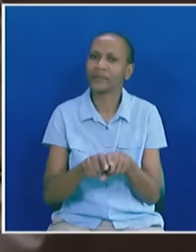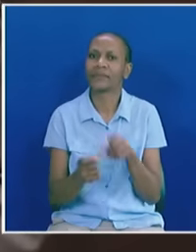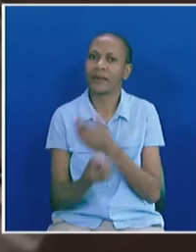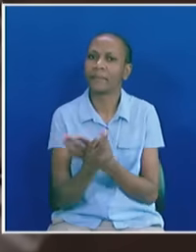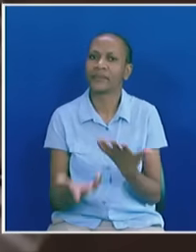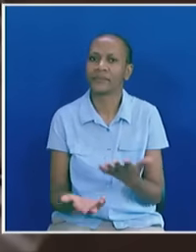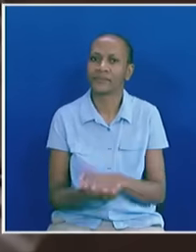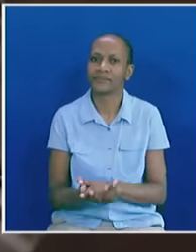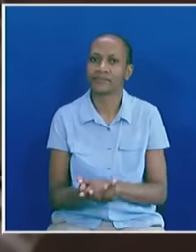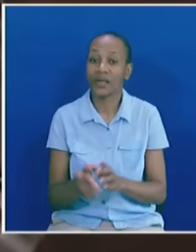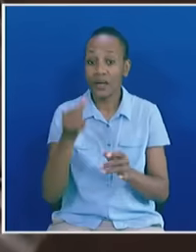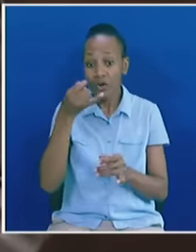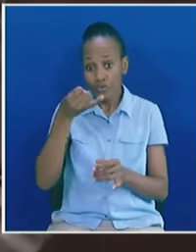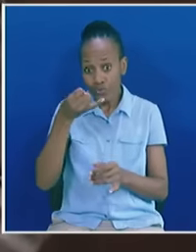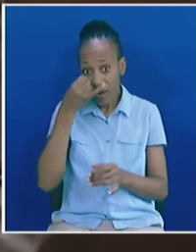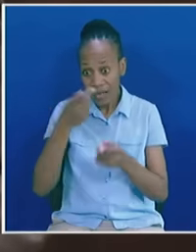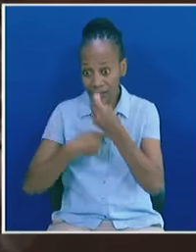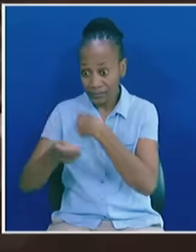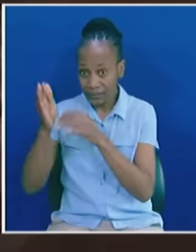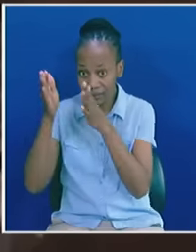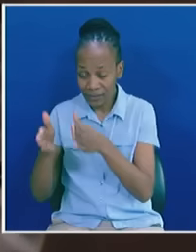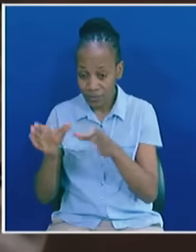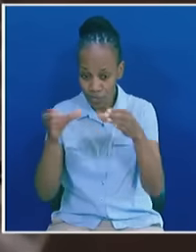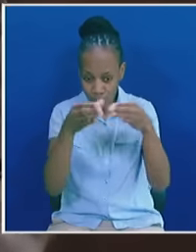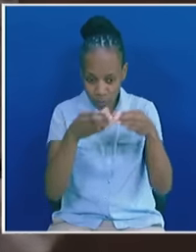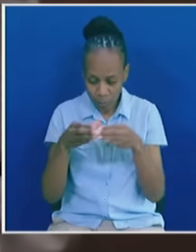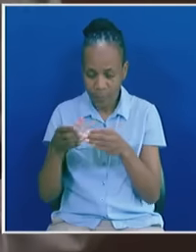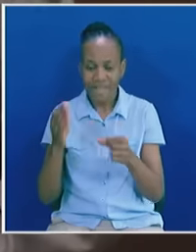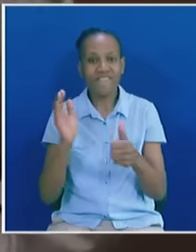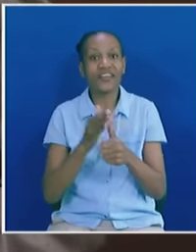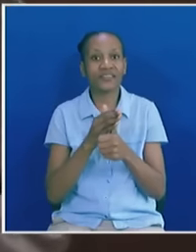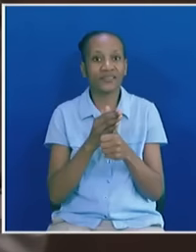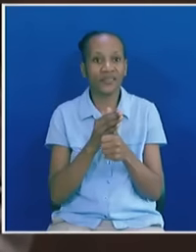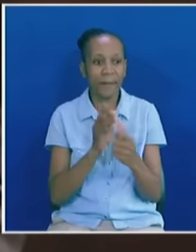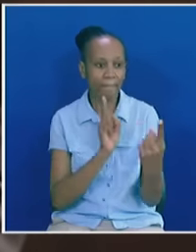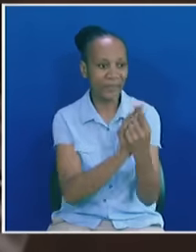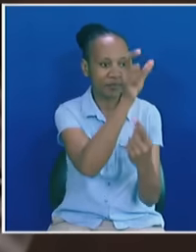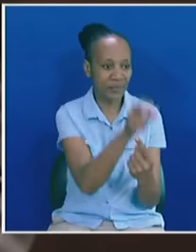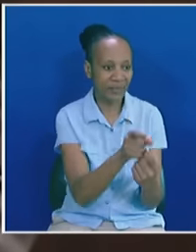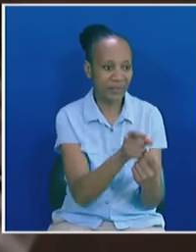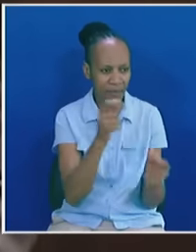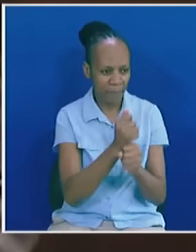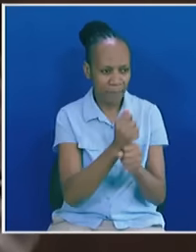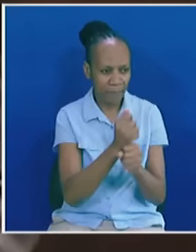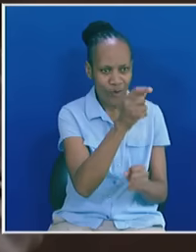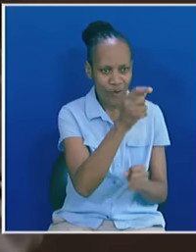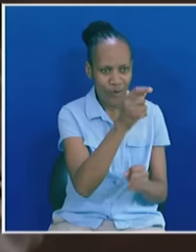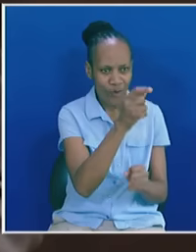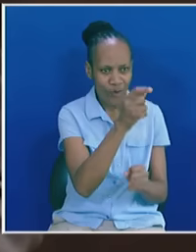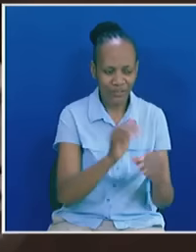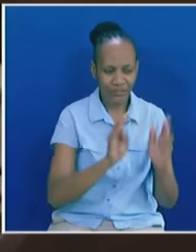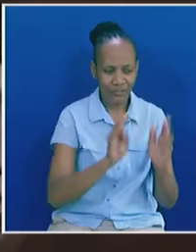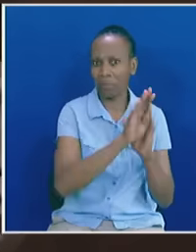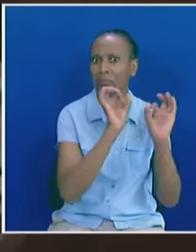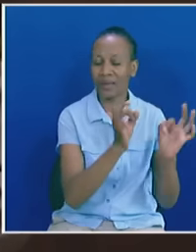The drug lords first built trust in the vulnerable youth, and now increasingly